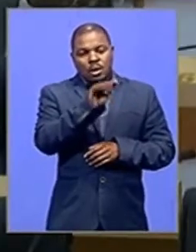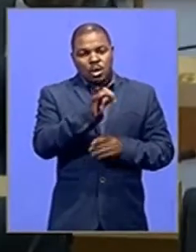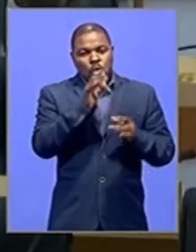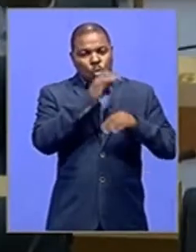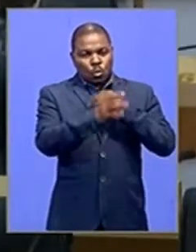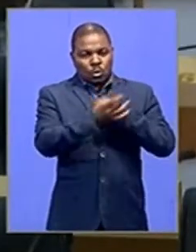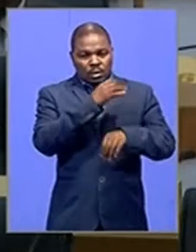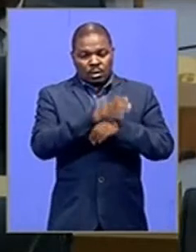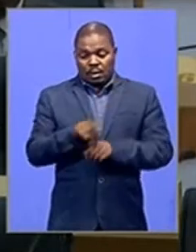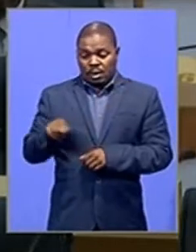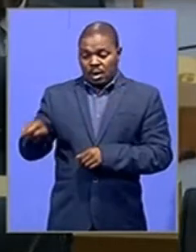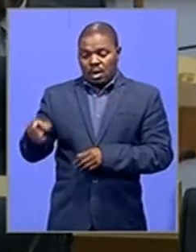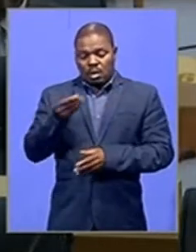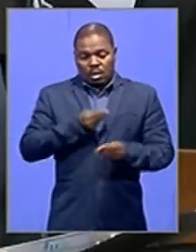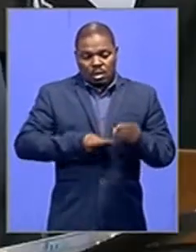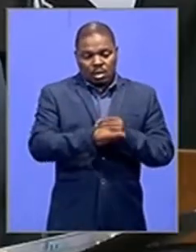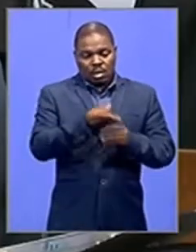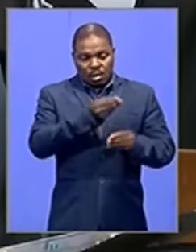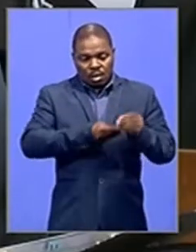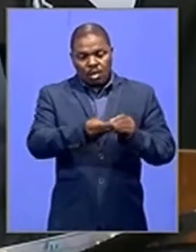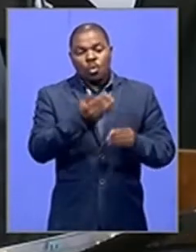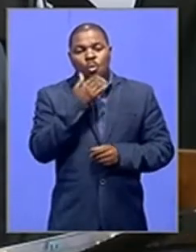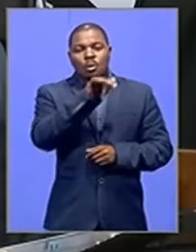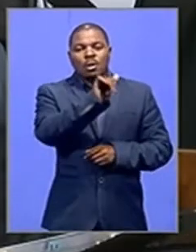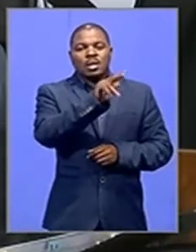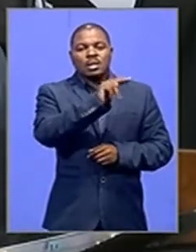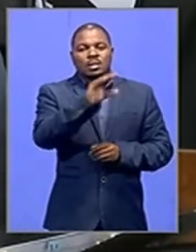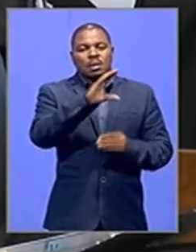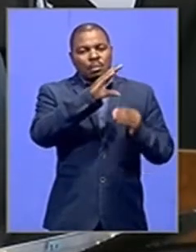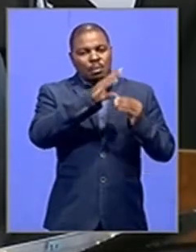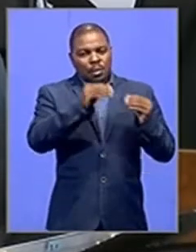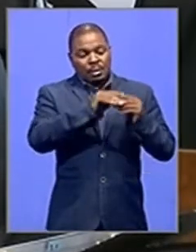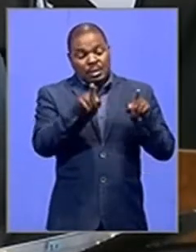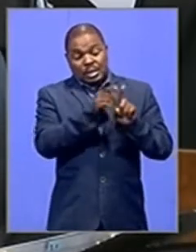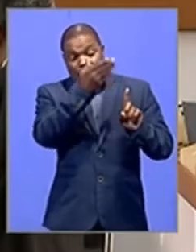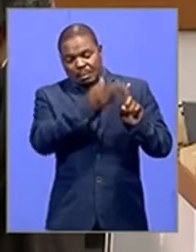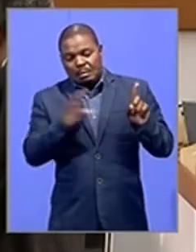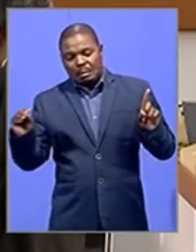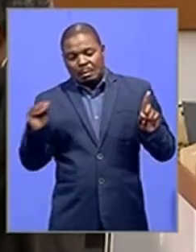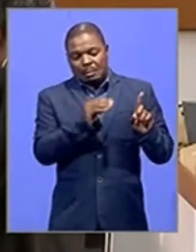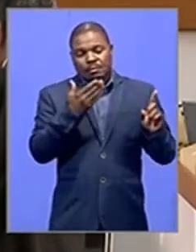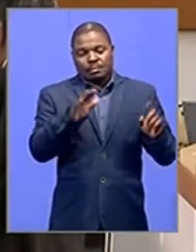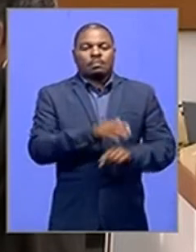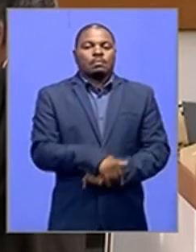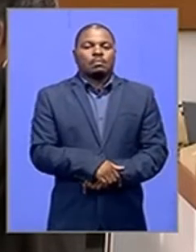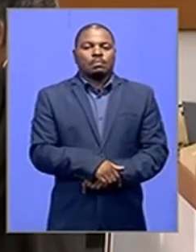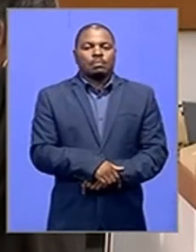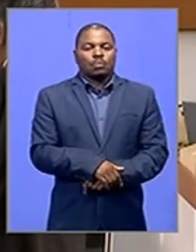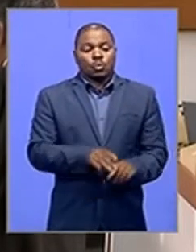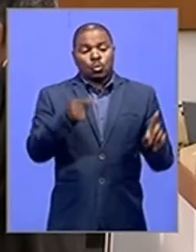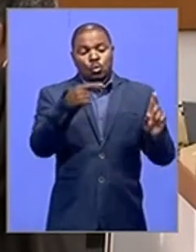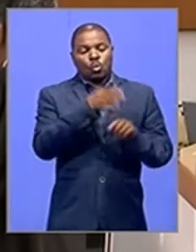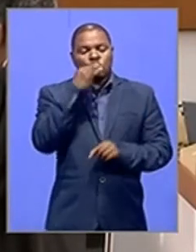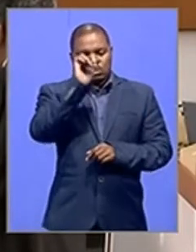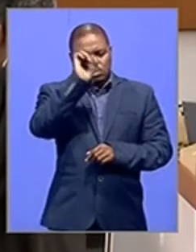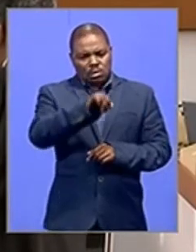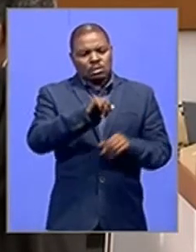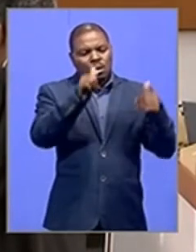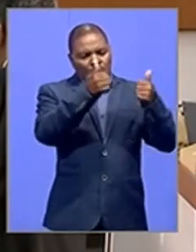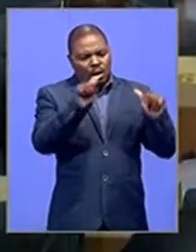e dirile ditefelo tše mmalwa go maloko magolwane a ANC go balwa le yena Makhubo. Makhubo o rile ge a be a laola